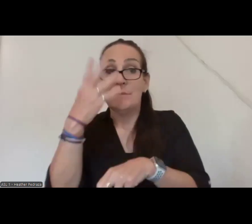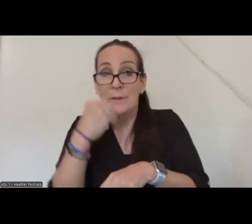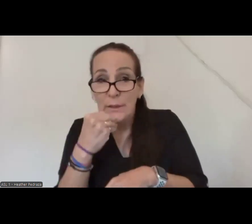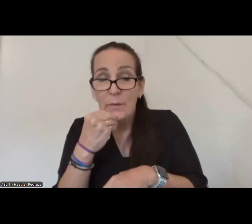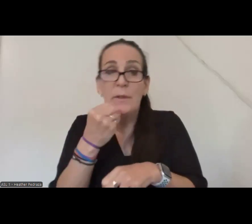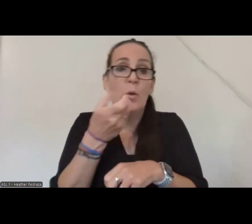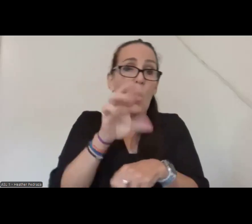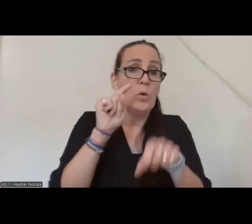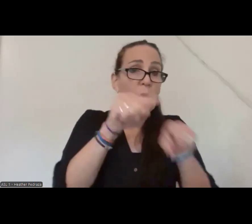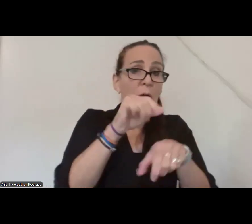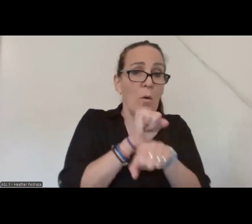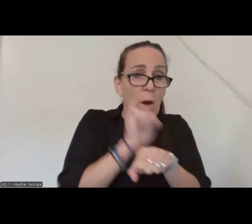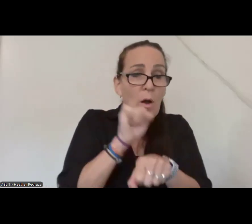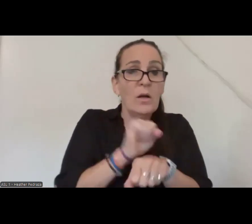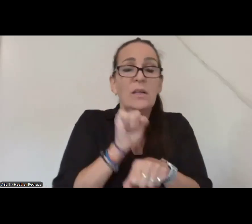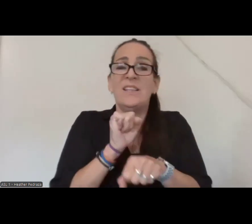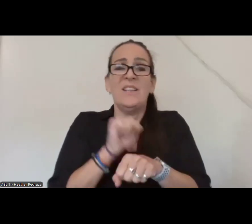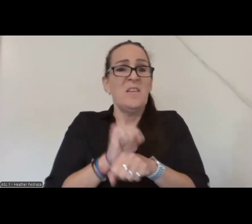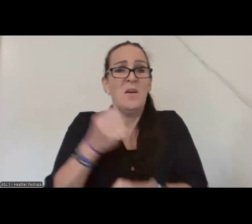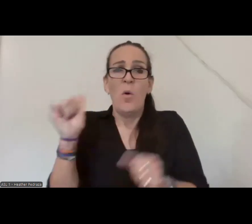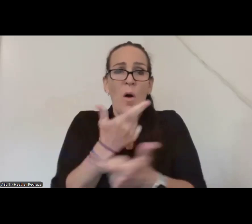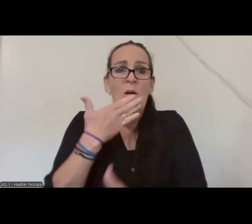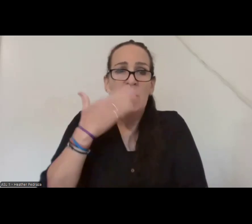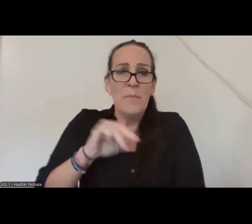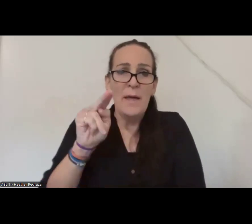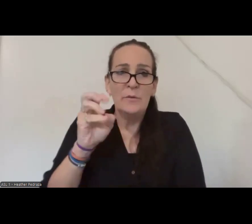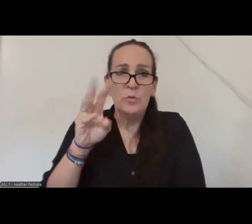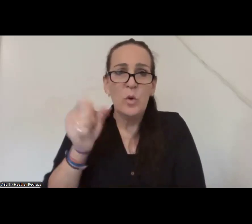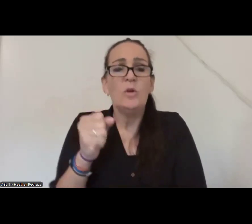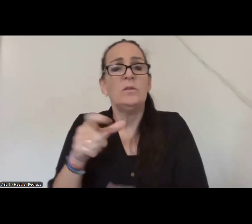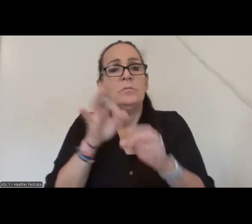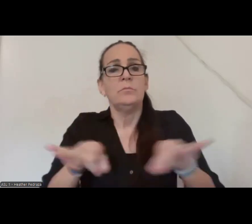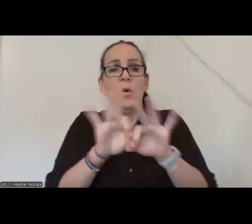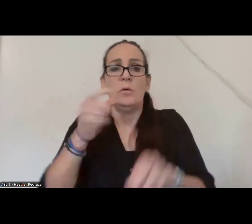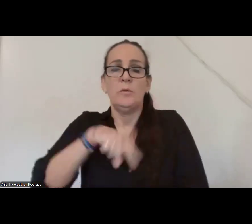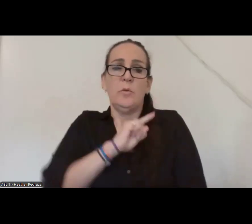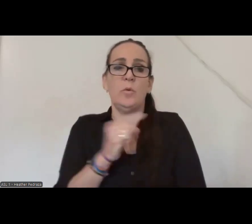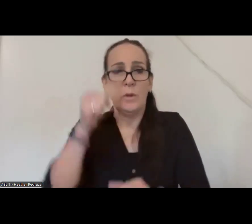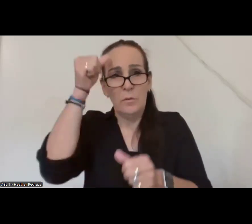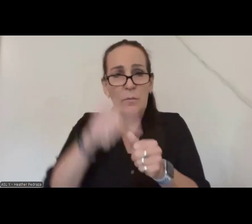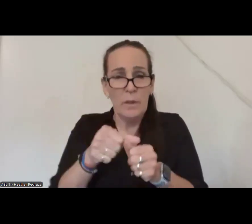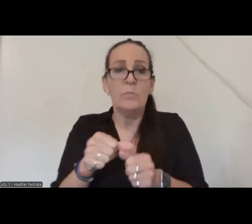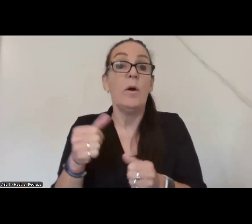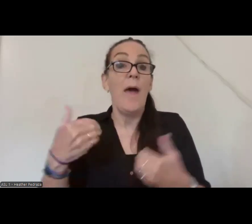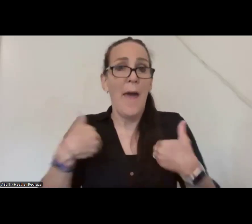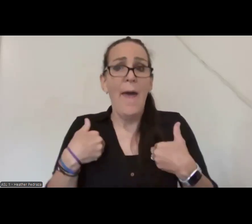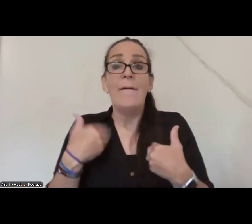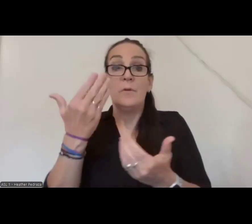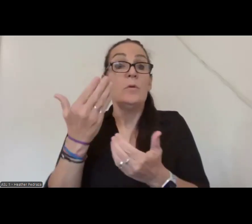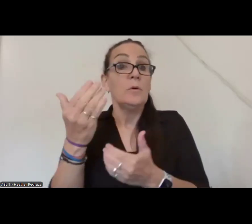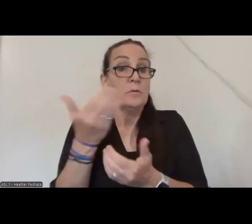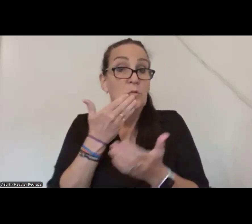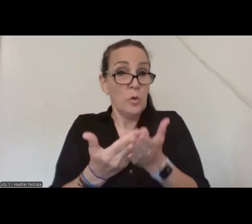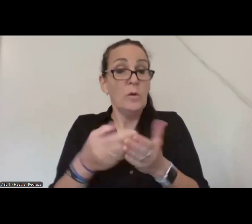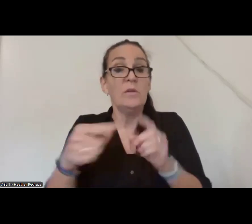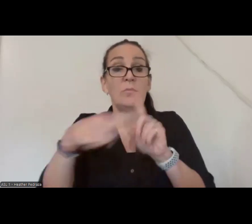all this disheartening news, it is important to remember that there are good and hopeful things also happening at the